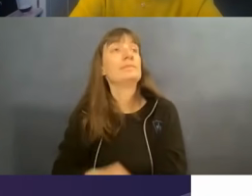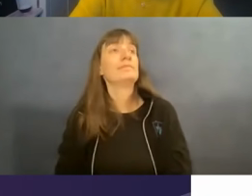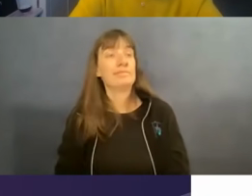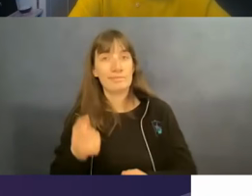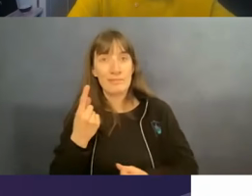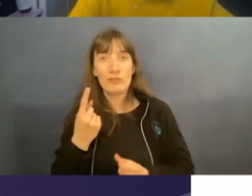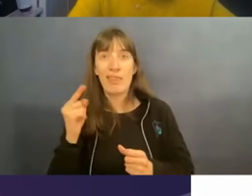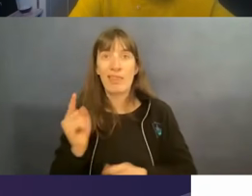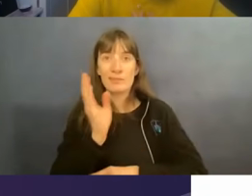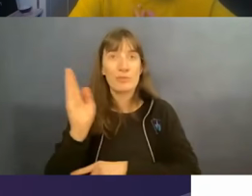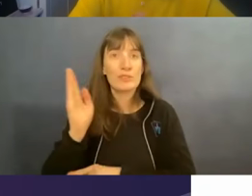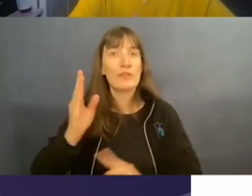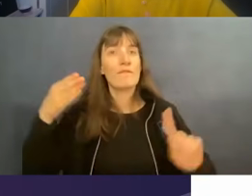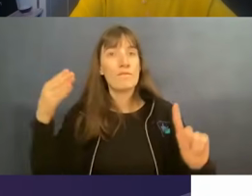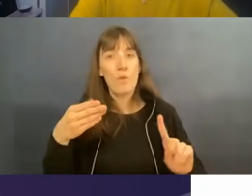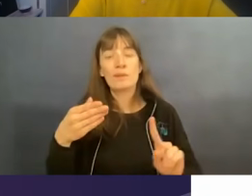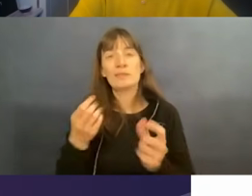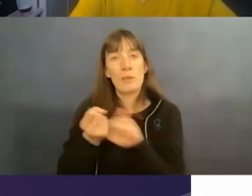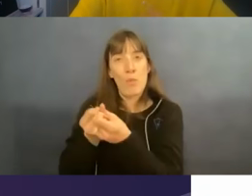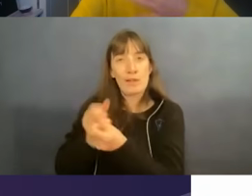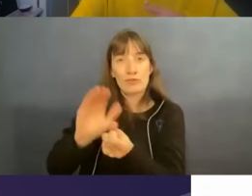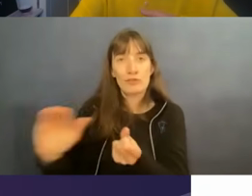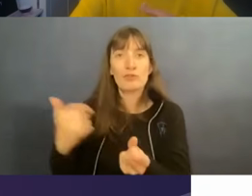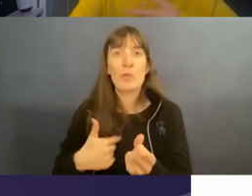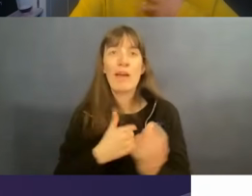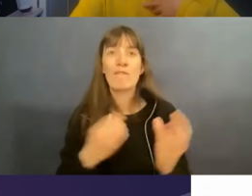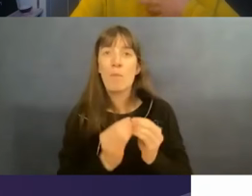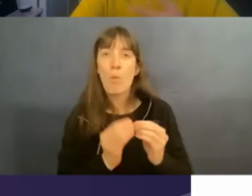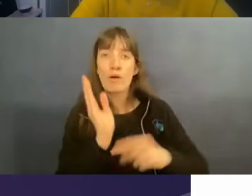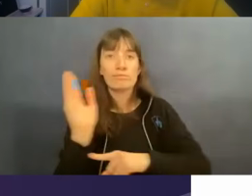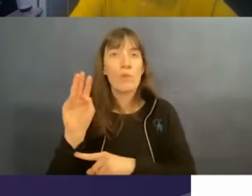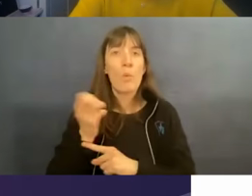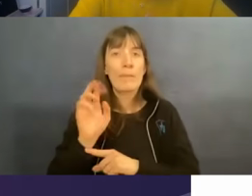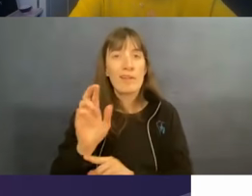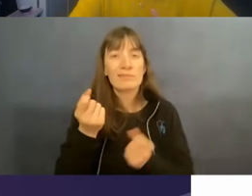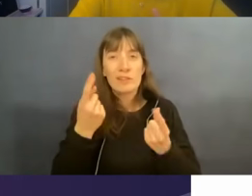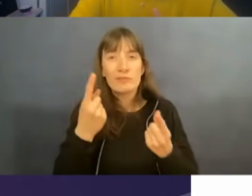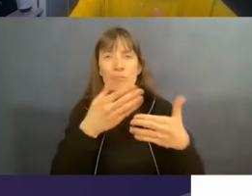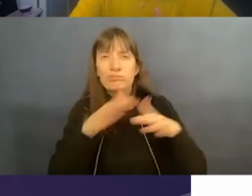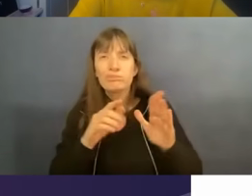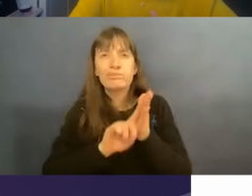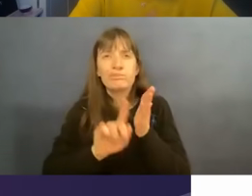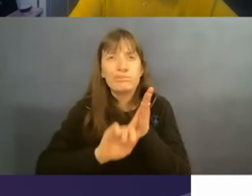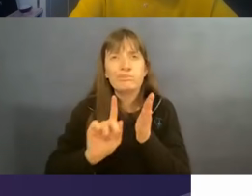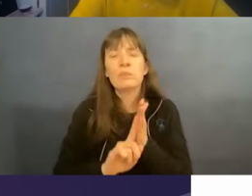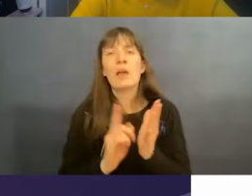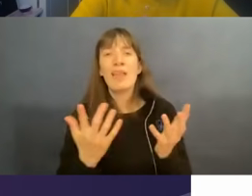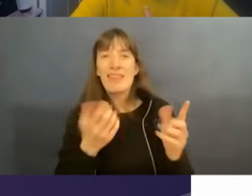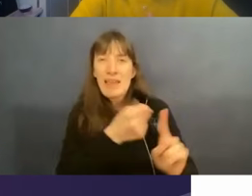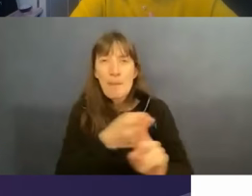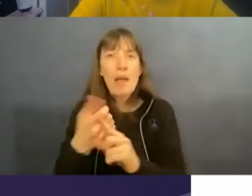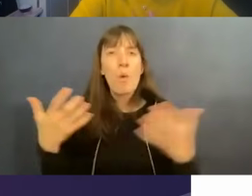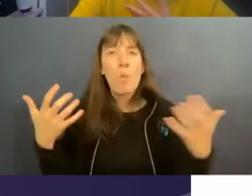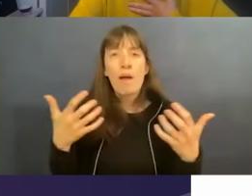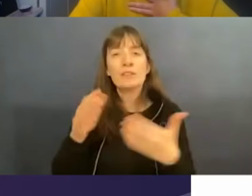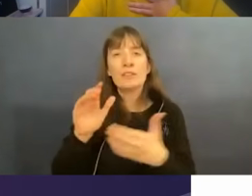focused on supporting children. So we do have more webinars that kind of break down what the impact is and how children are